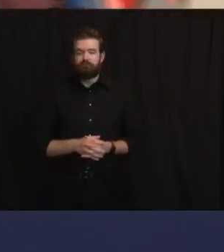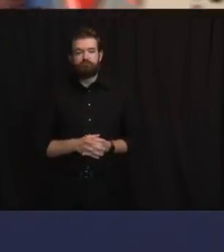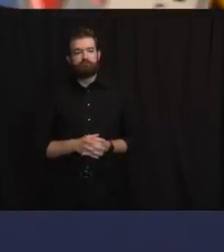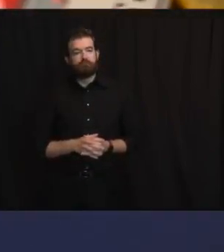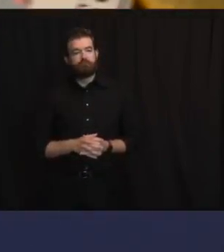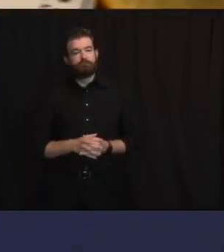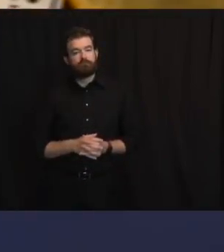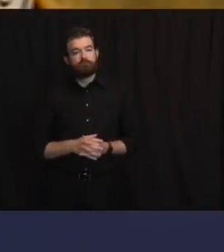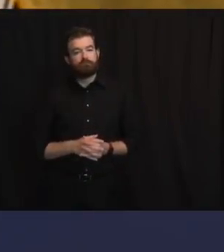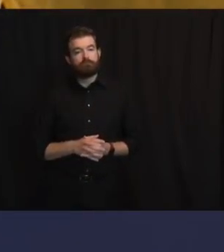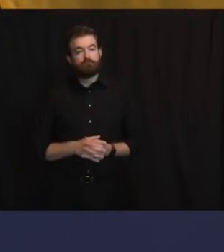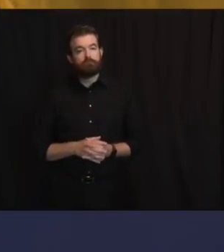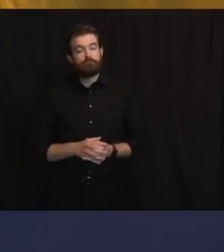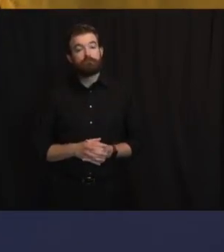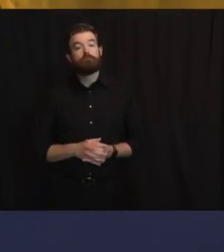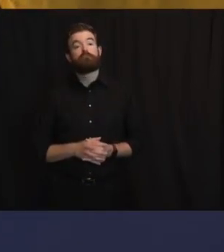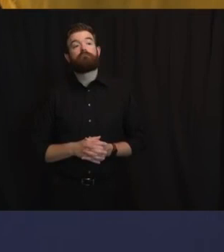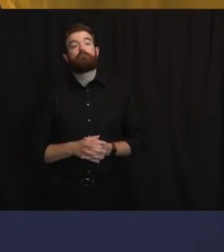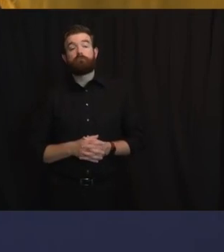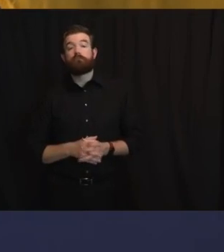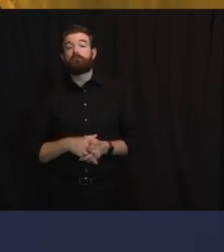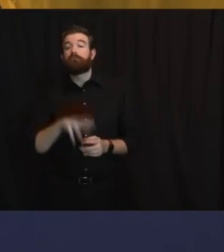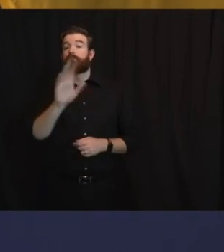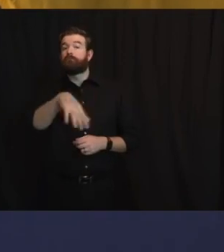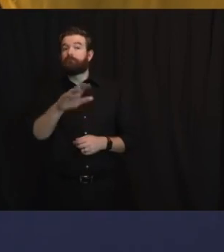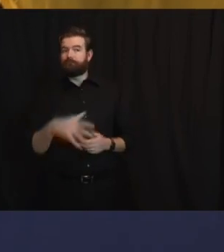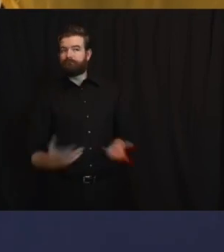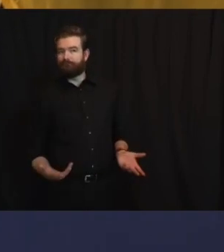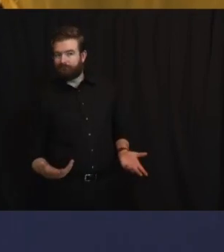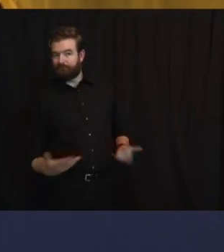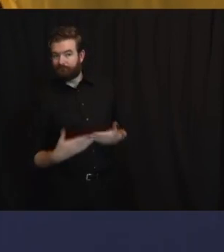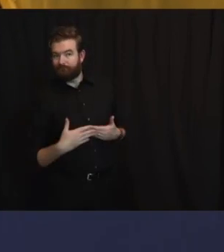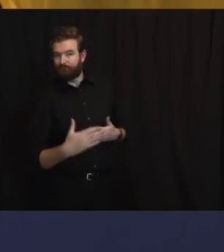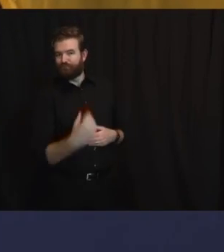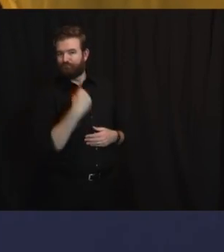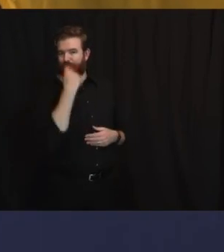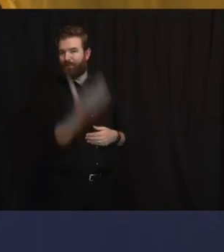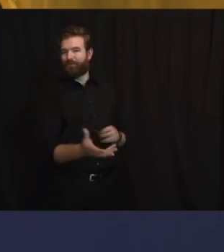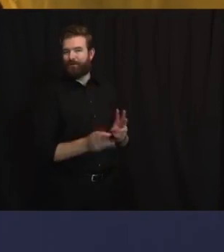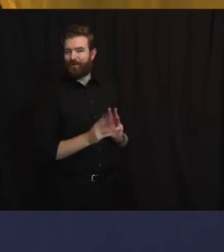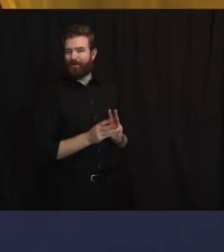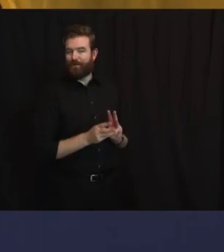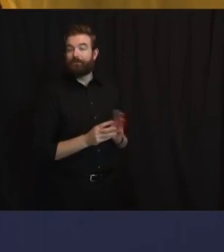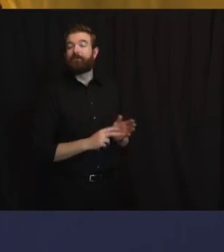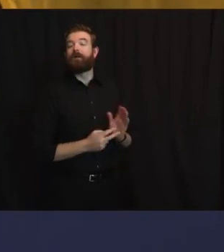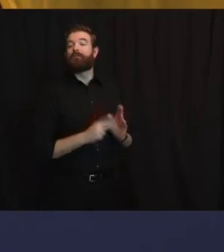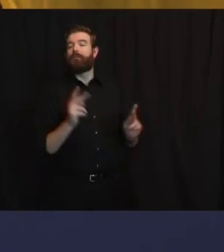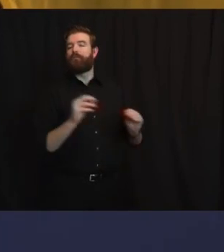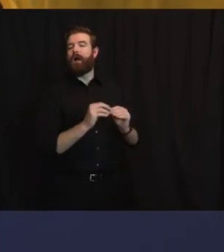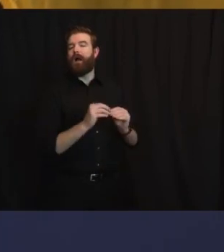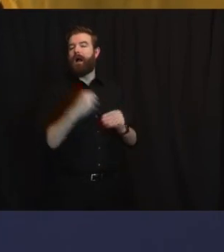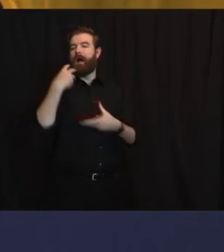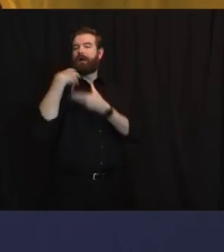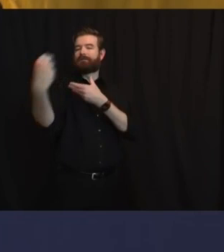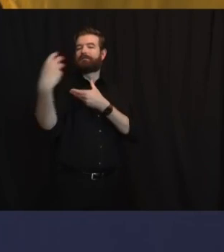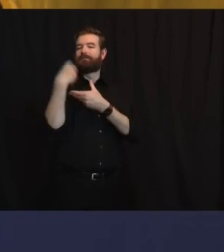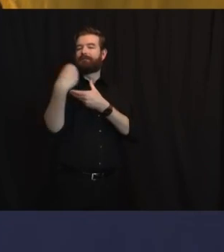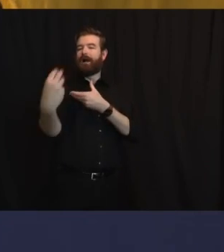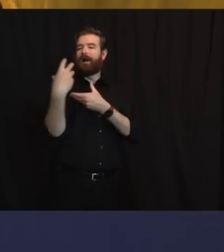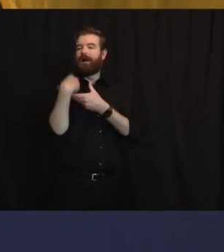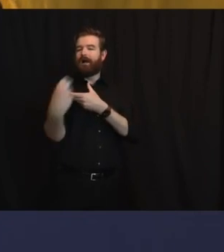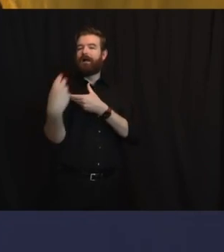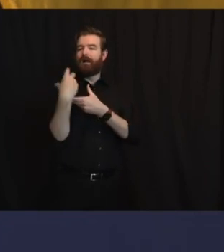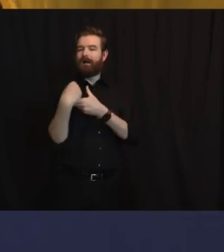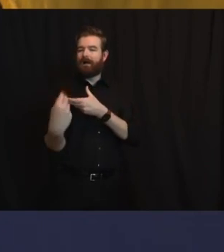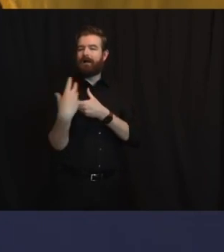of the weather, Pat, that we can expect, and that is living more of our lives outdoors. And that's another positive that's going to help